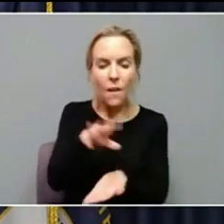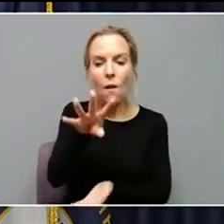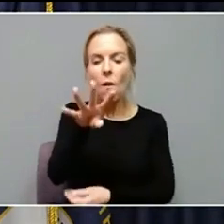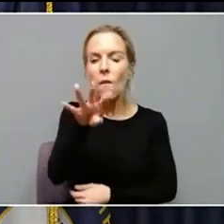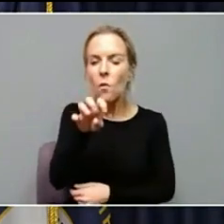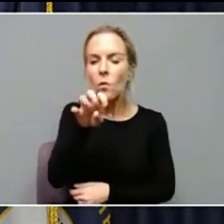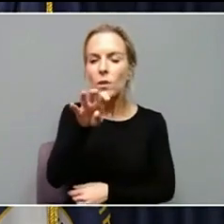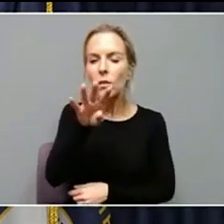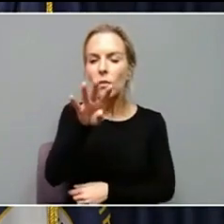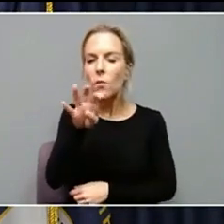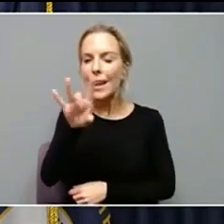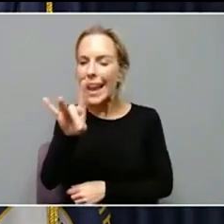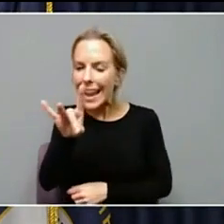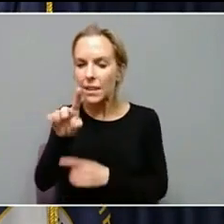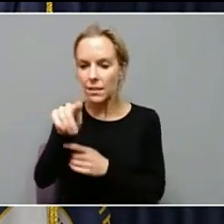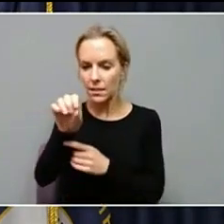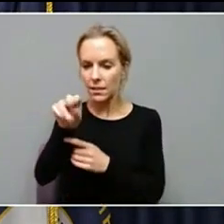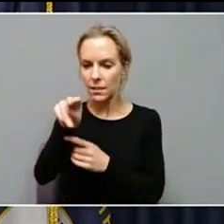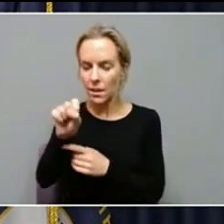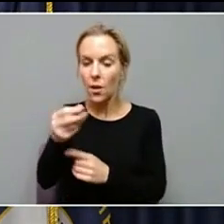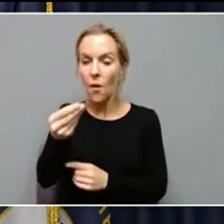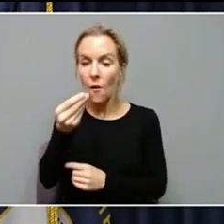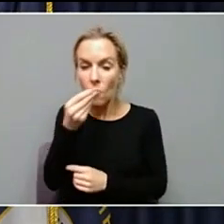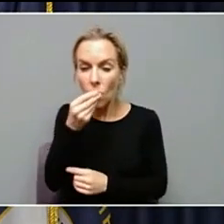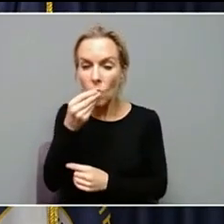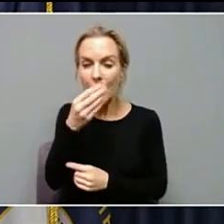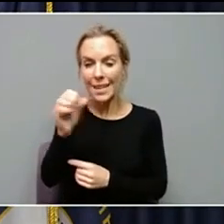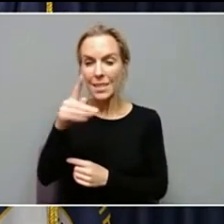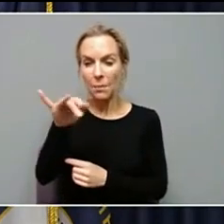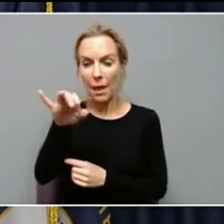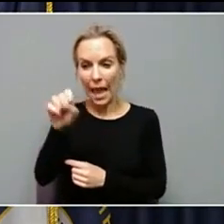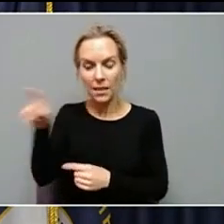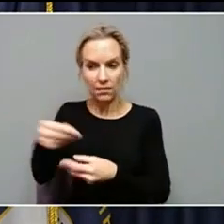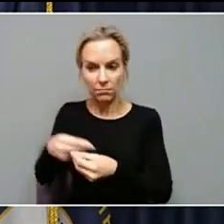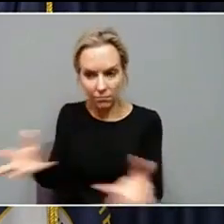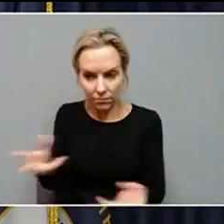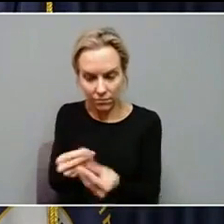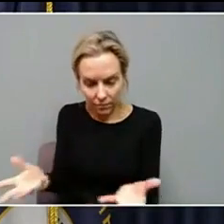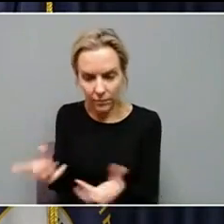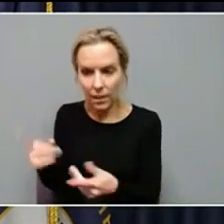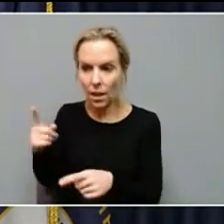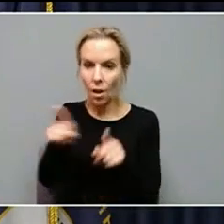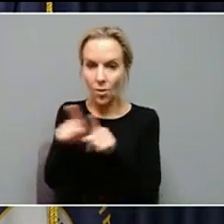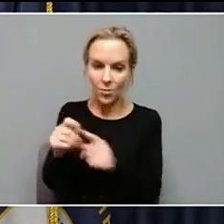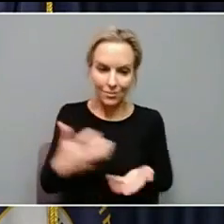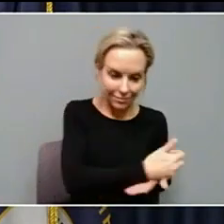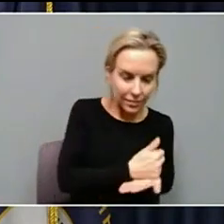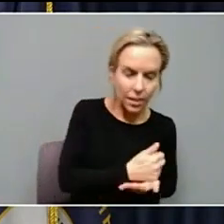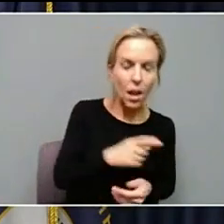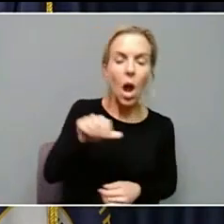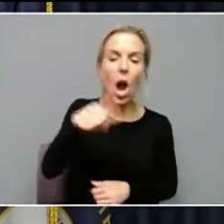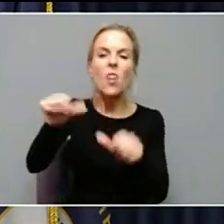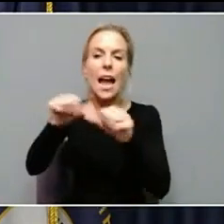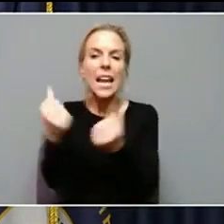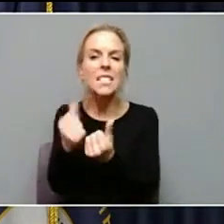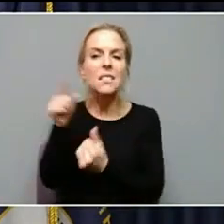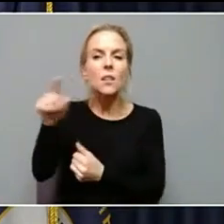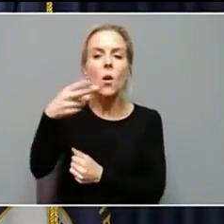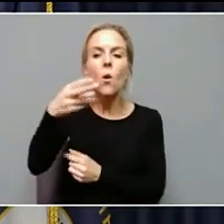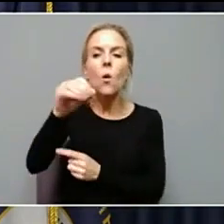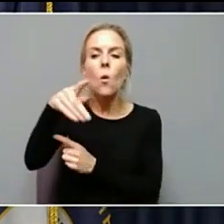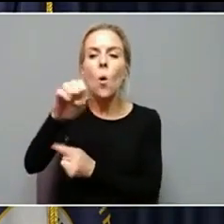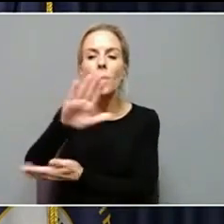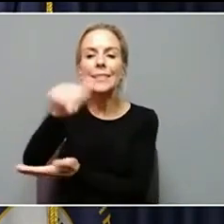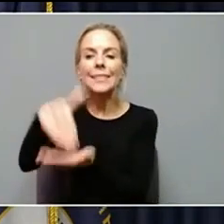6,448 tons of food and supplies. Also with other agencies like the Hope Center in Lexington and three